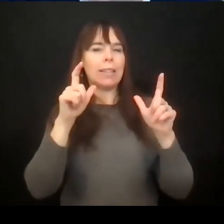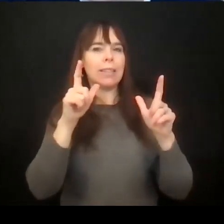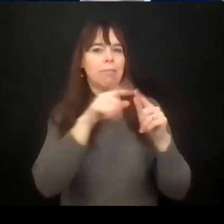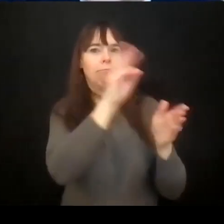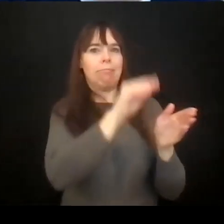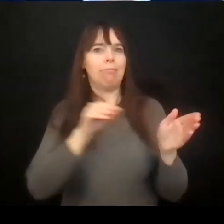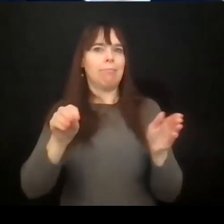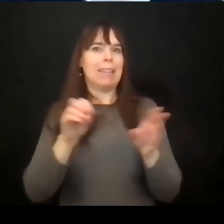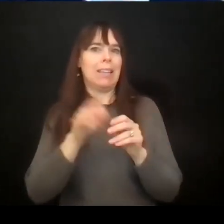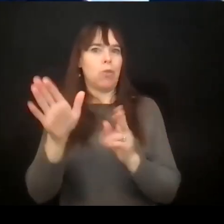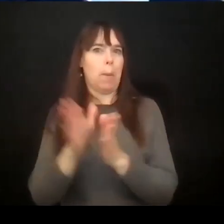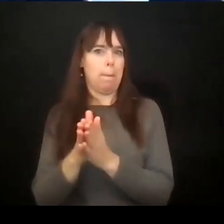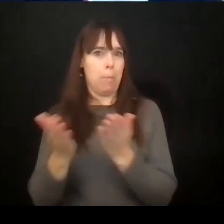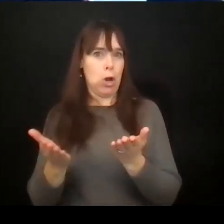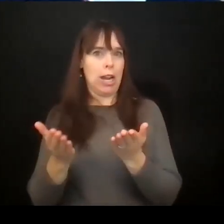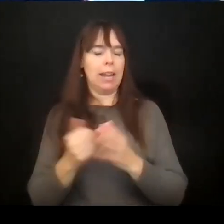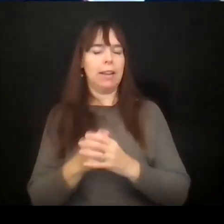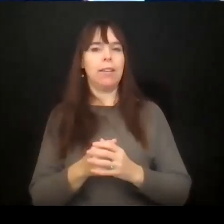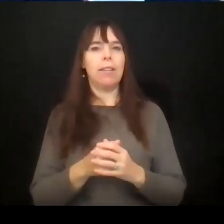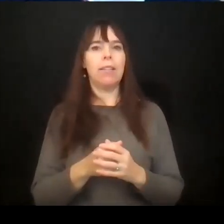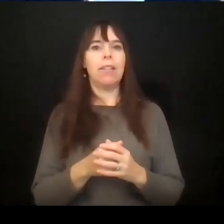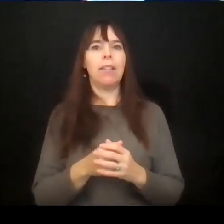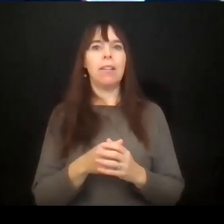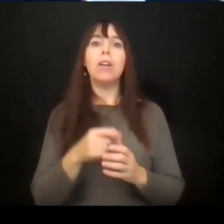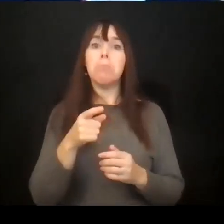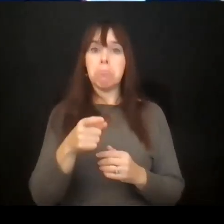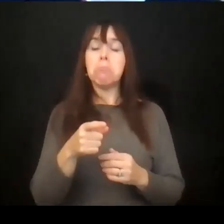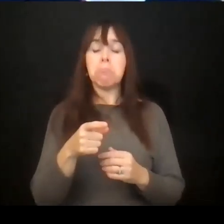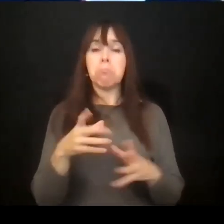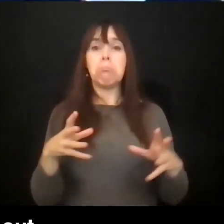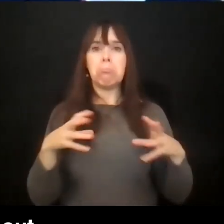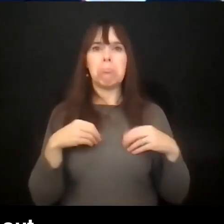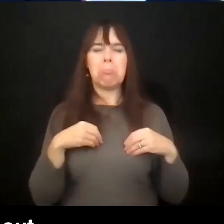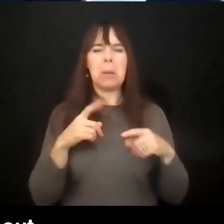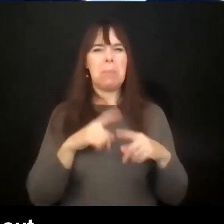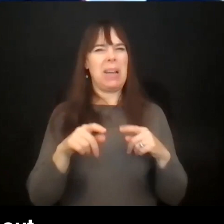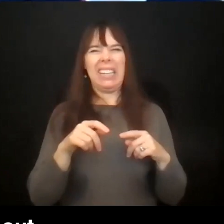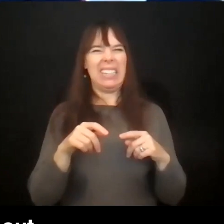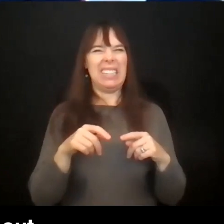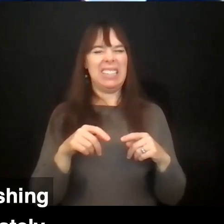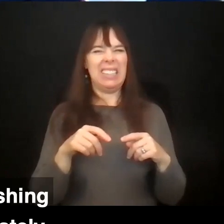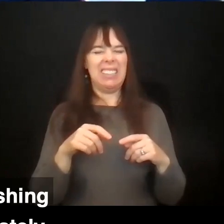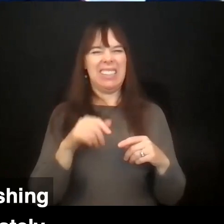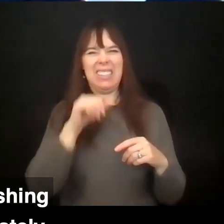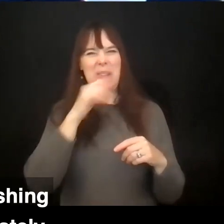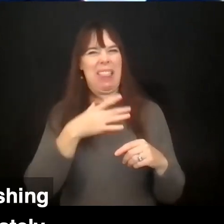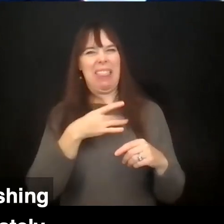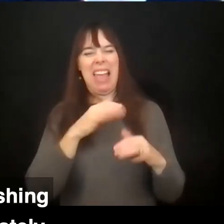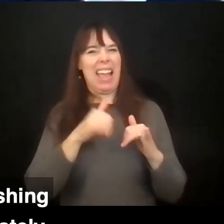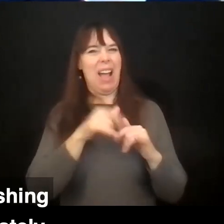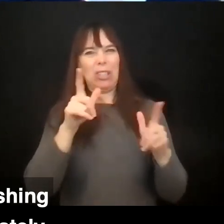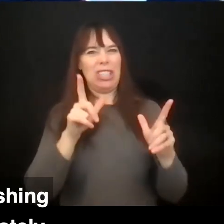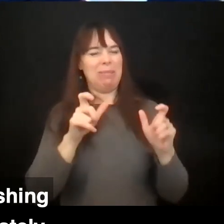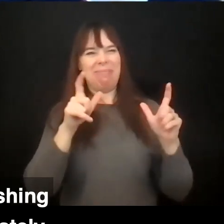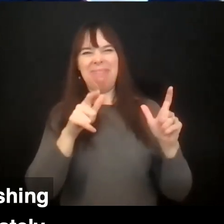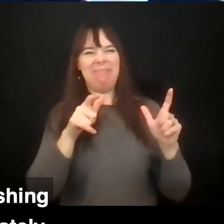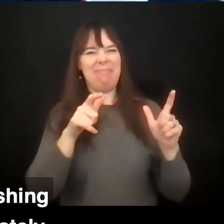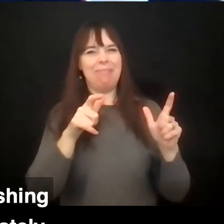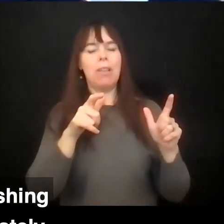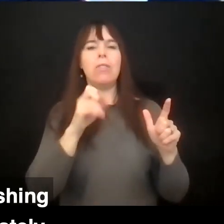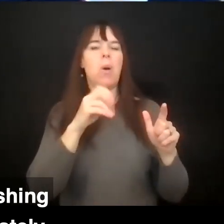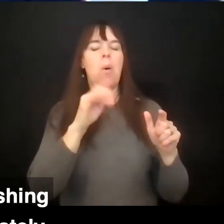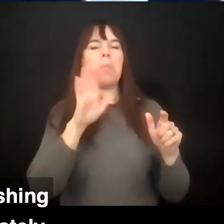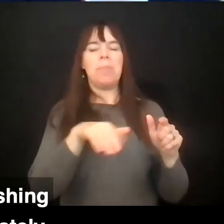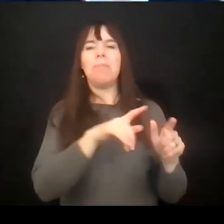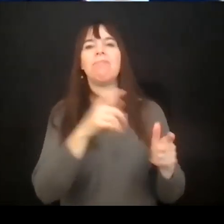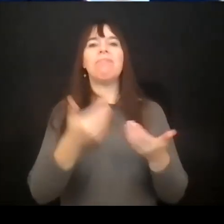book, and she did so, but she didn't like the way things turned out. So she ended up publishing her